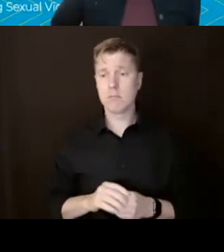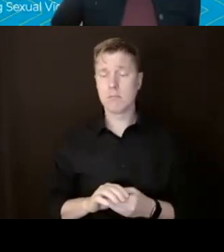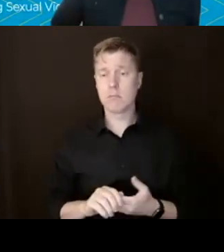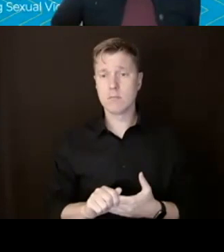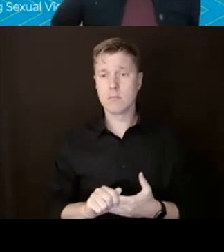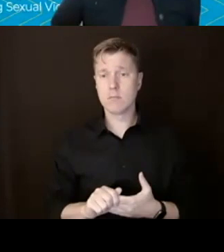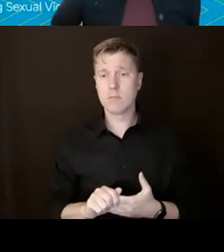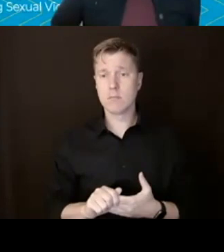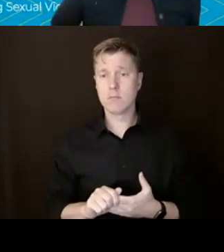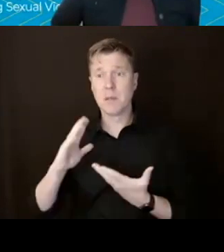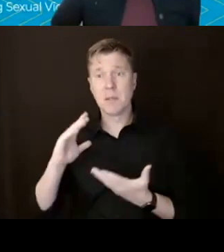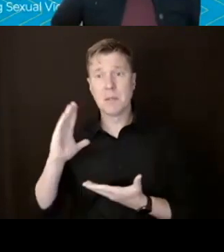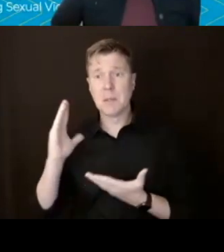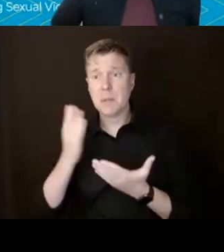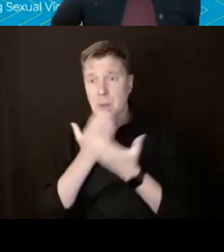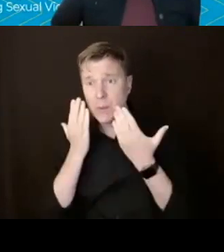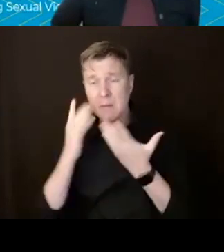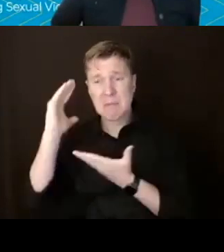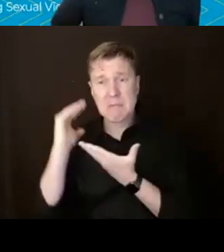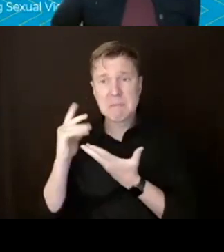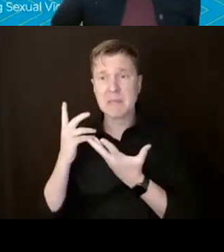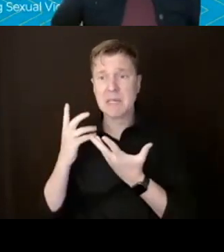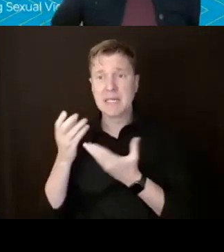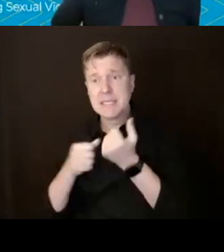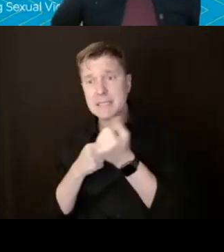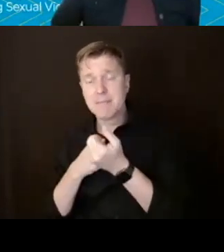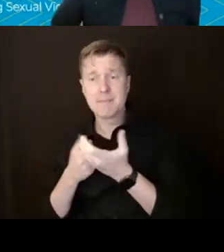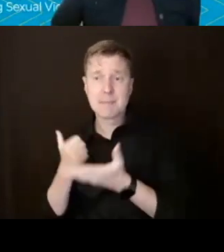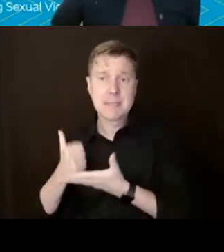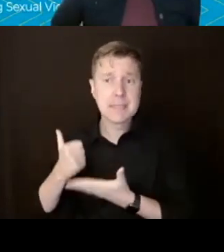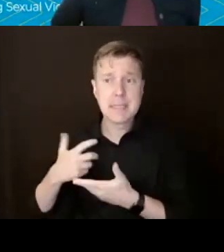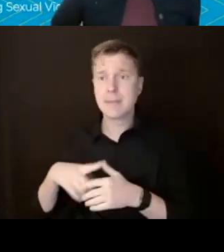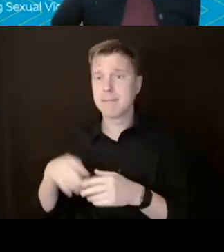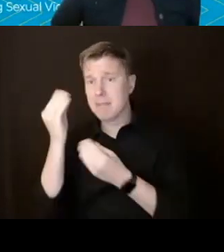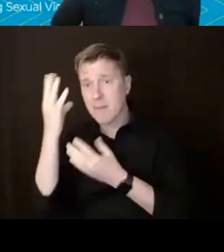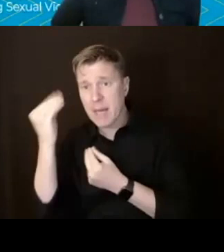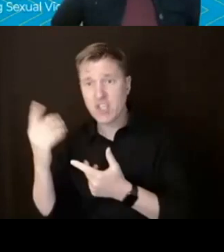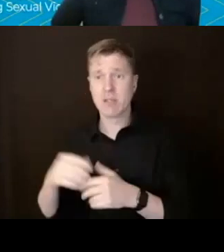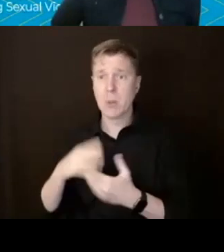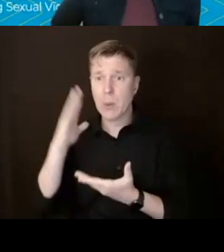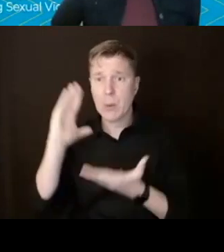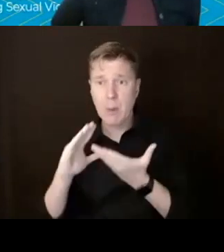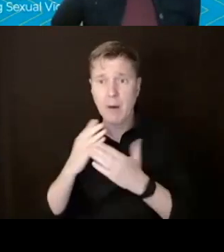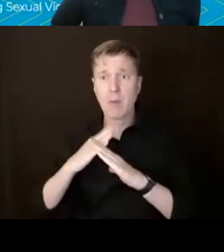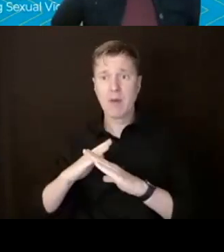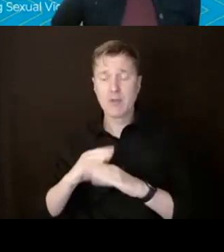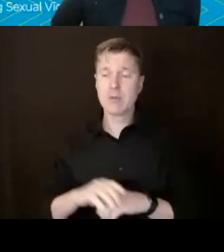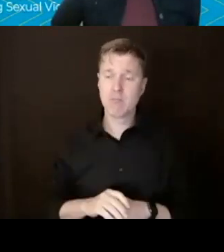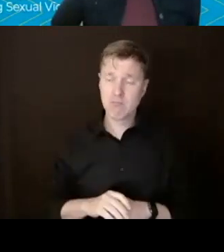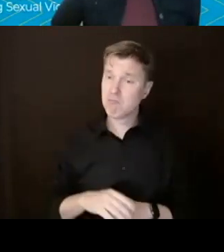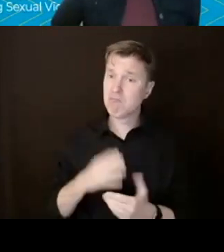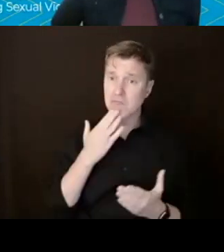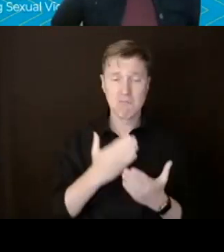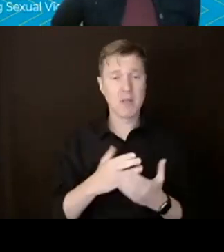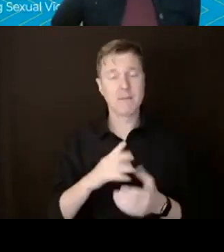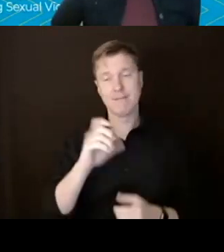Lack of assistance information. Prevention, okay, that's good. And I also want to acknowledge that